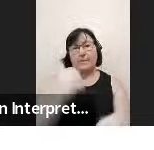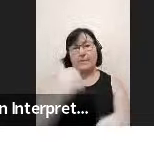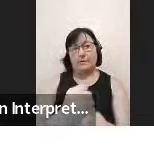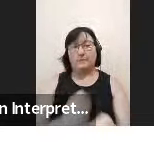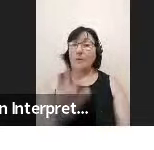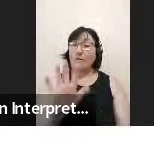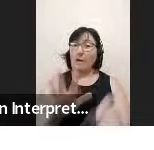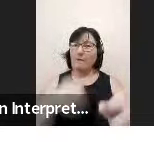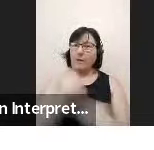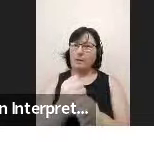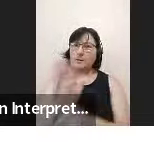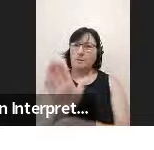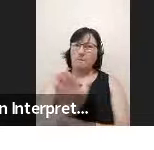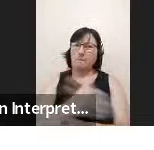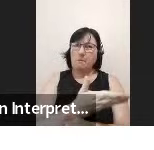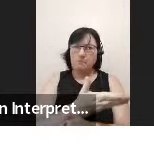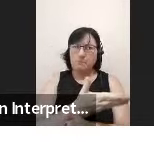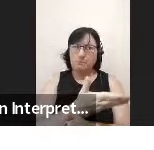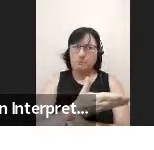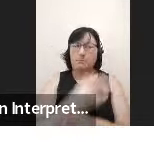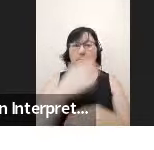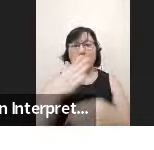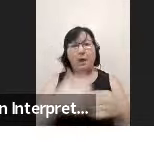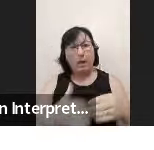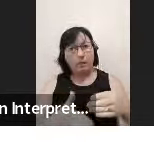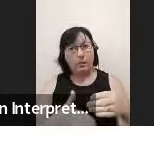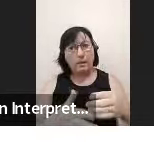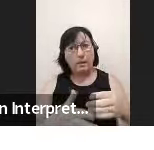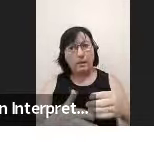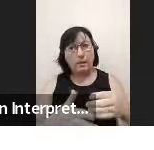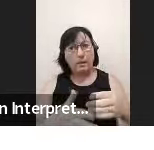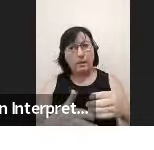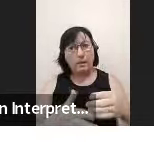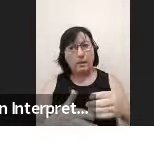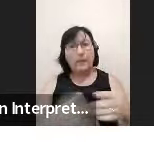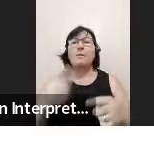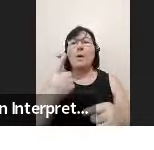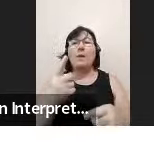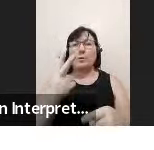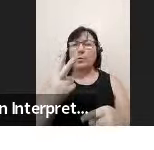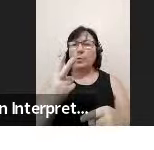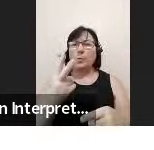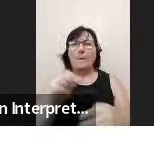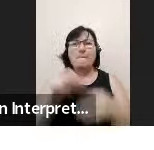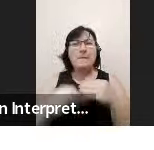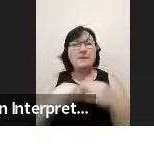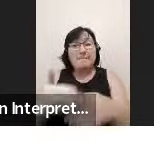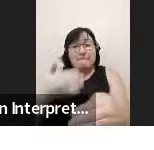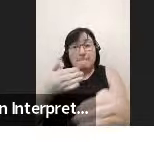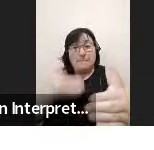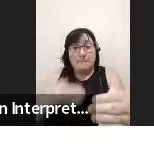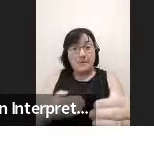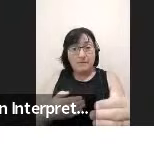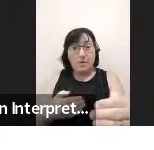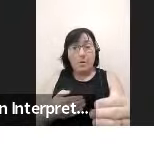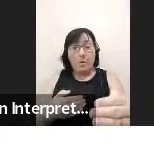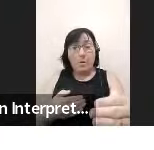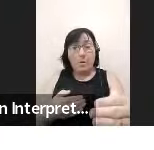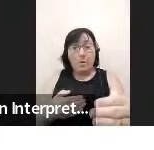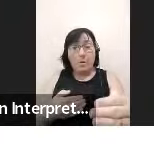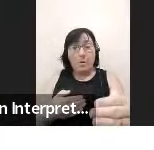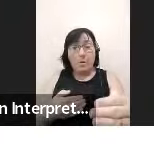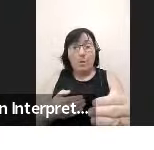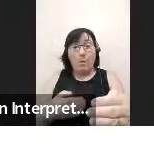to an end? A month or two before the end of your status period, then you need to then apply for